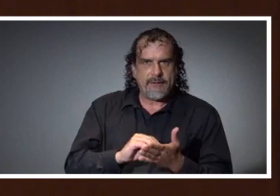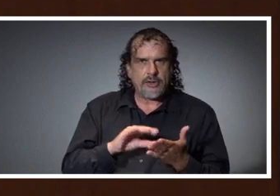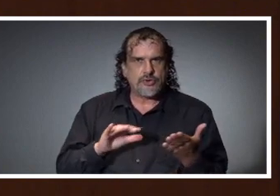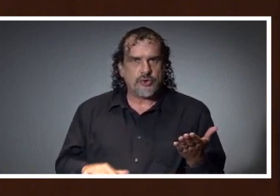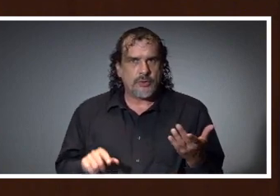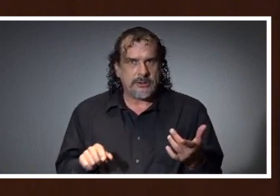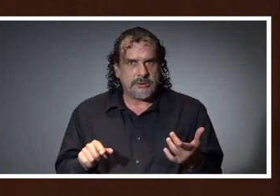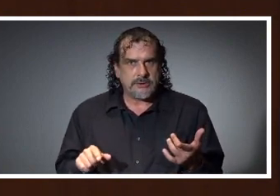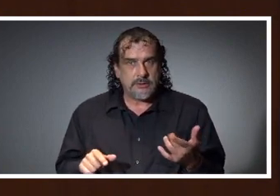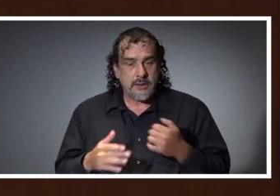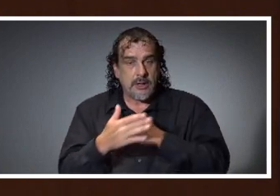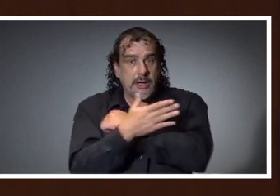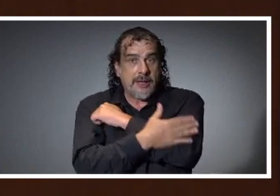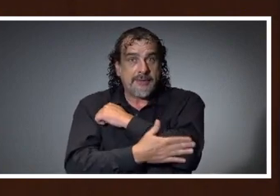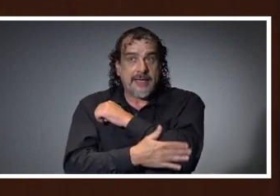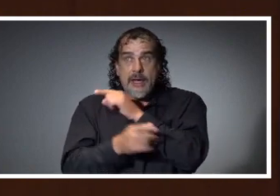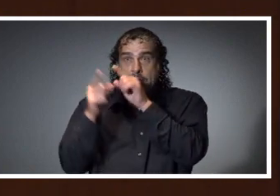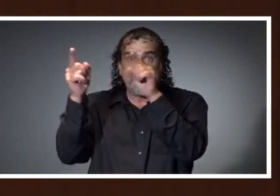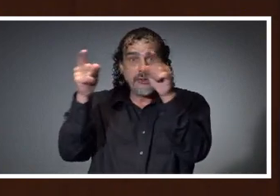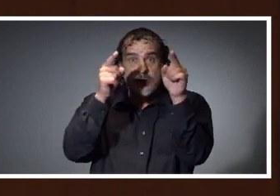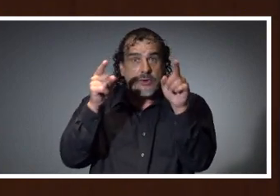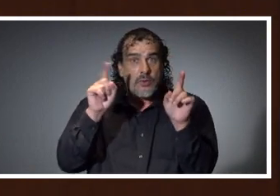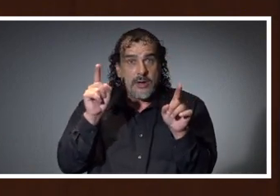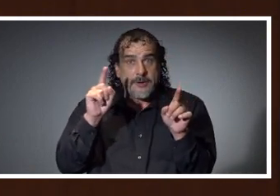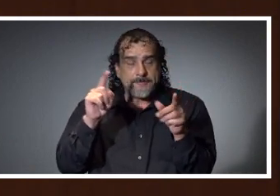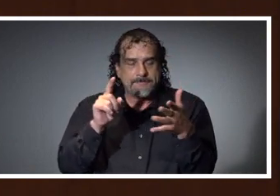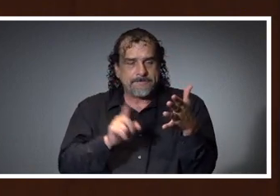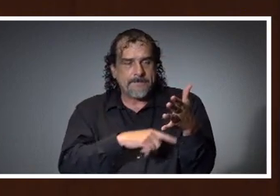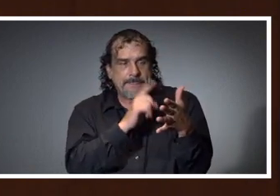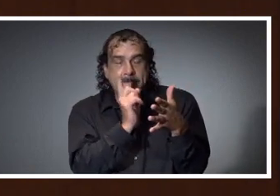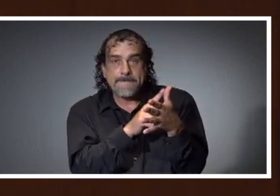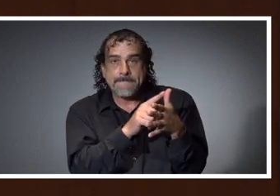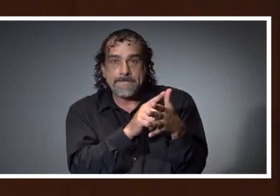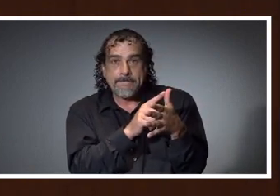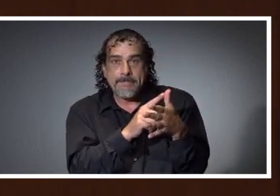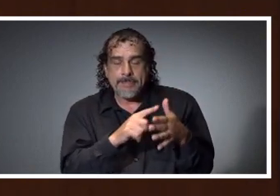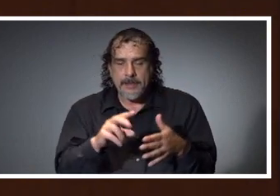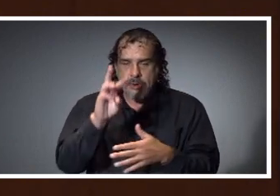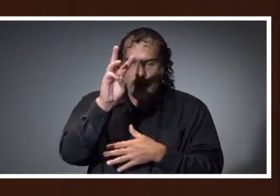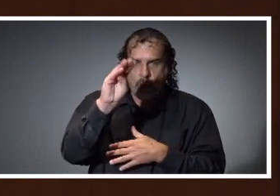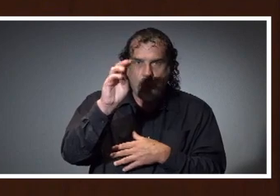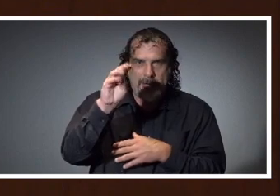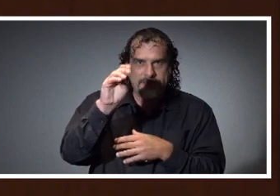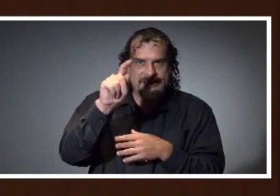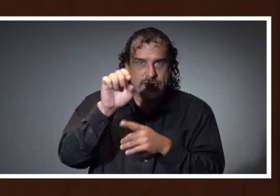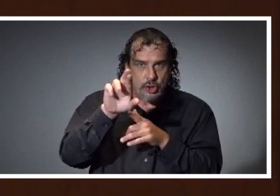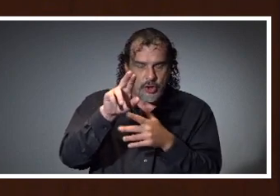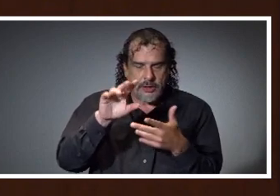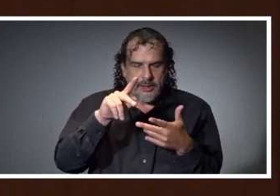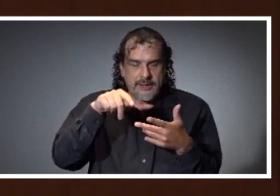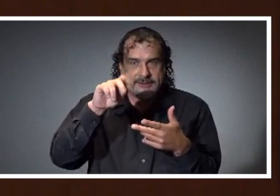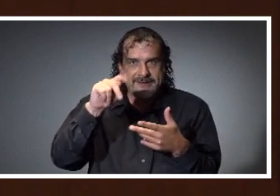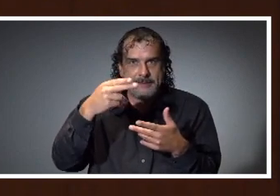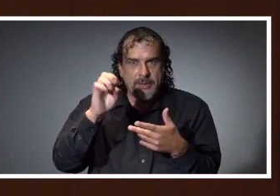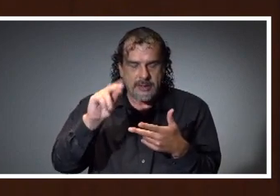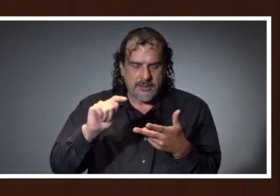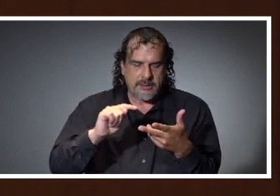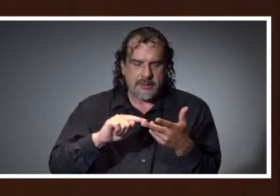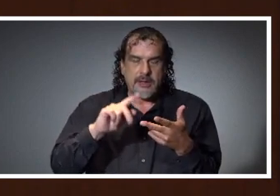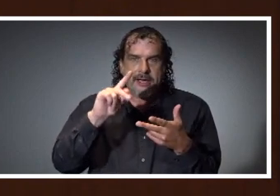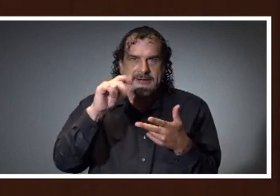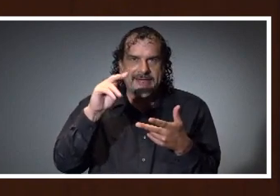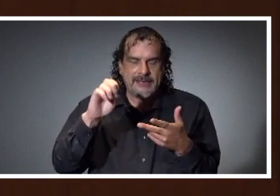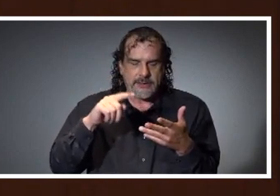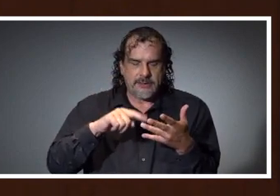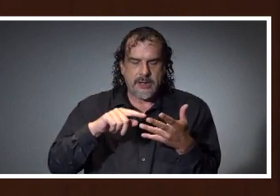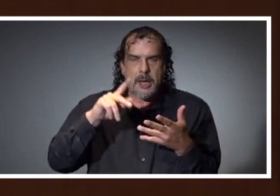The counties where these schools are the following: Webster County, Tippah County, Tate County,